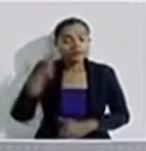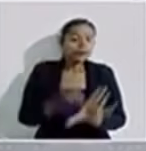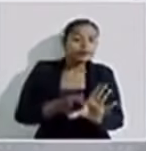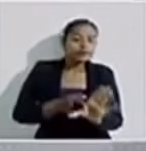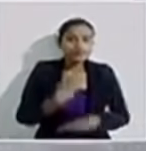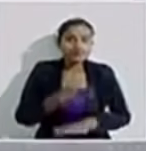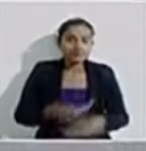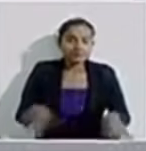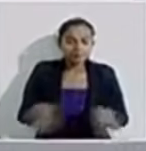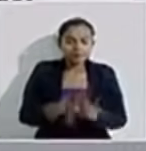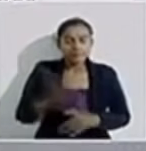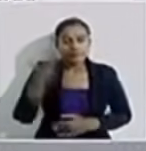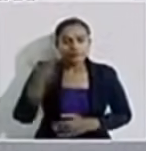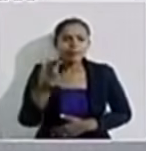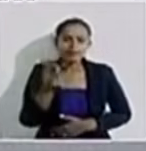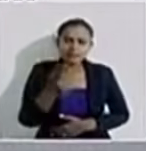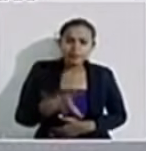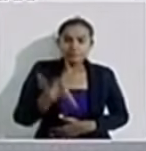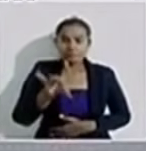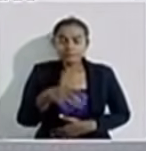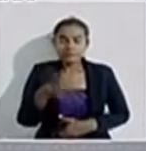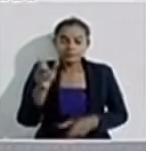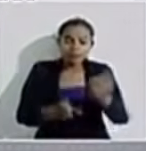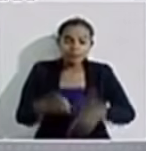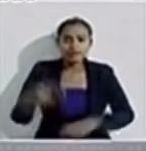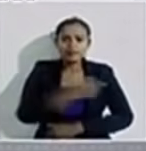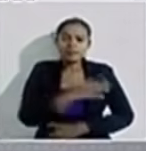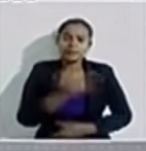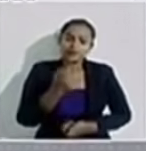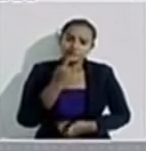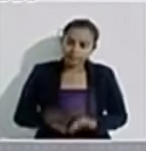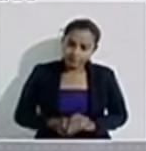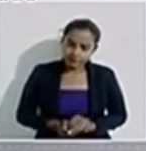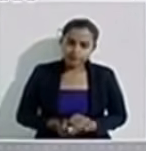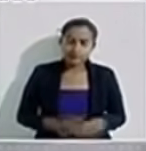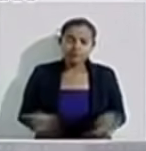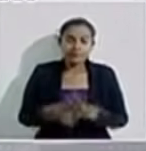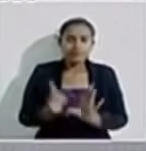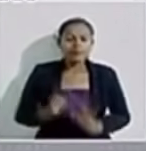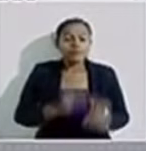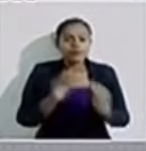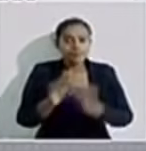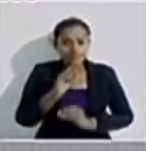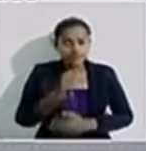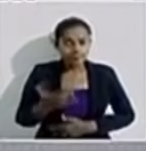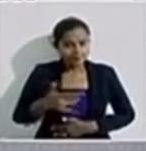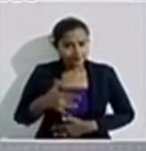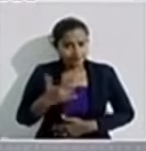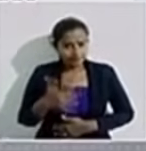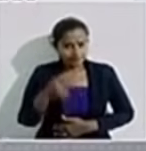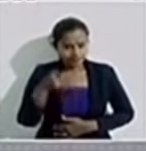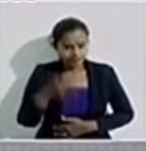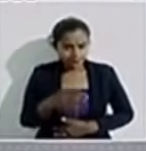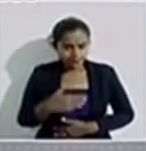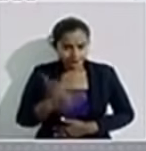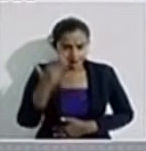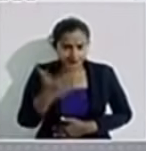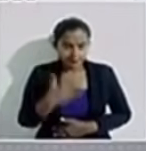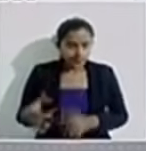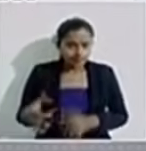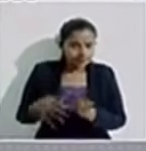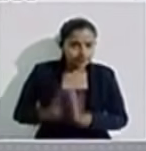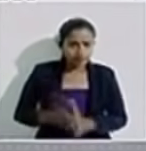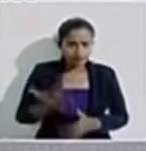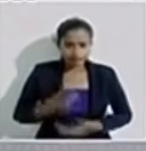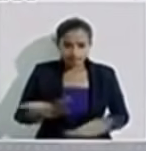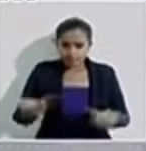age group. The release goes on to note, quote-unquote, "We feel that it is morally incorrect and unacceptable to consider a third